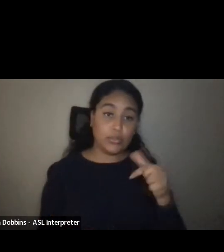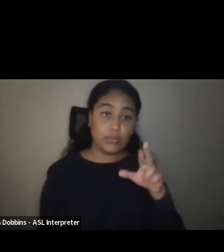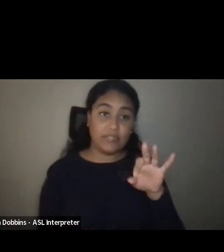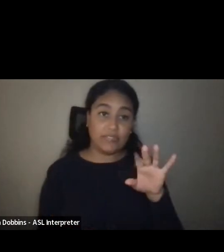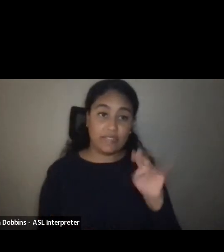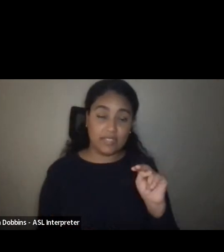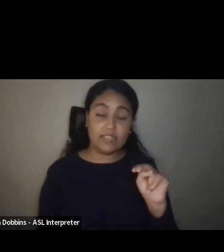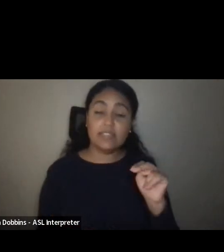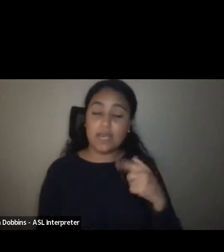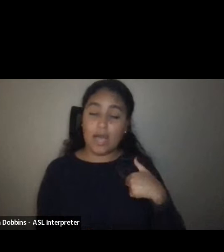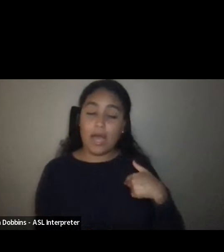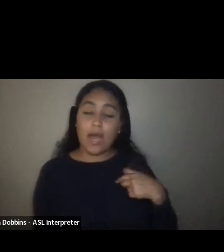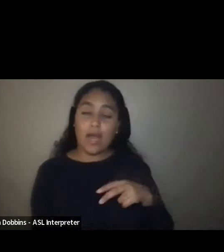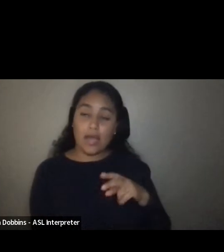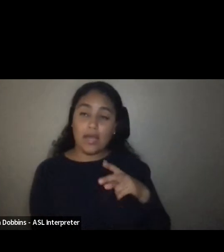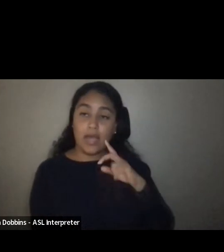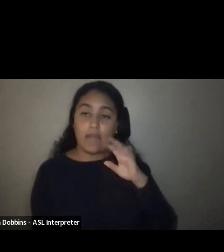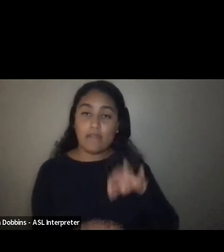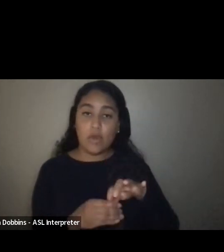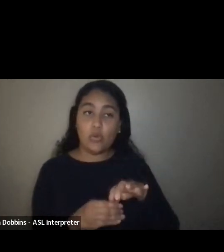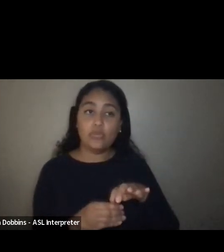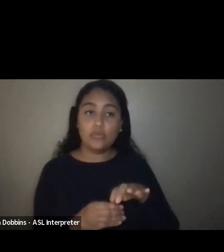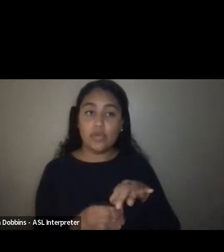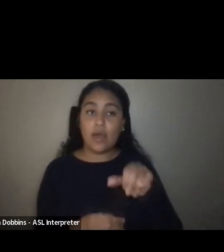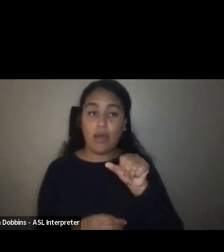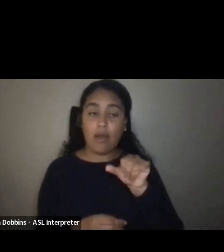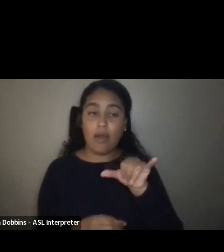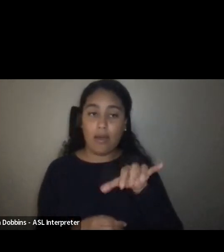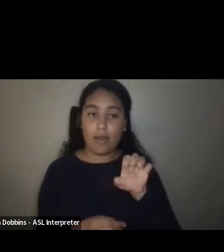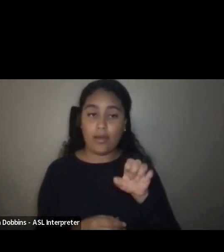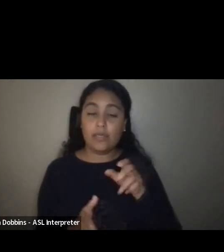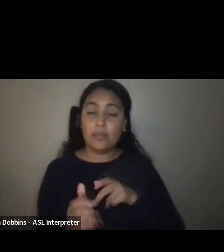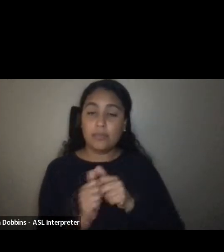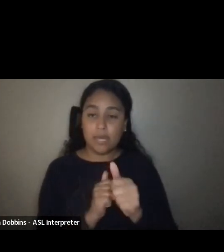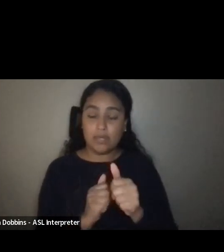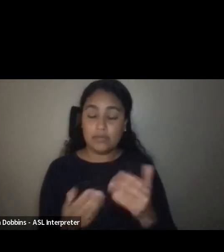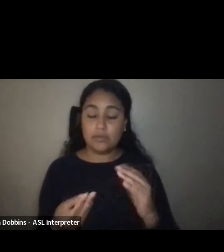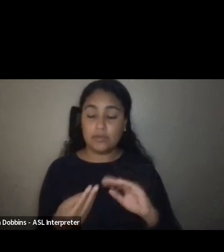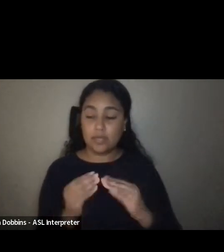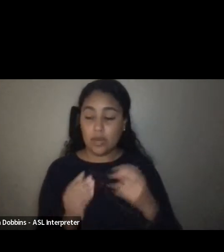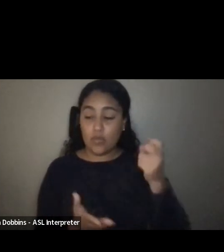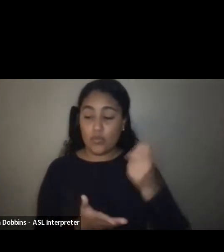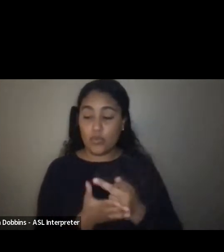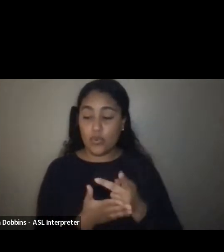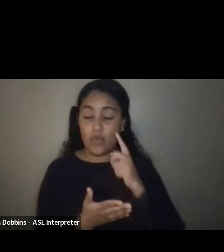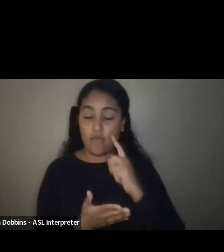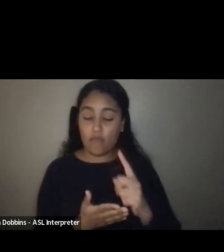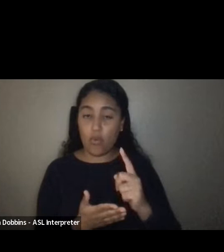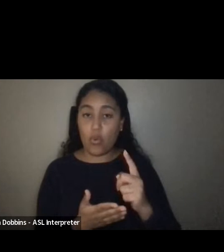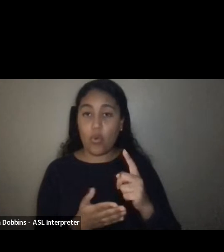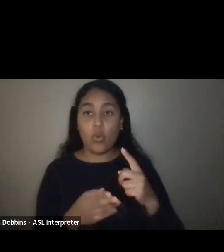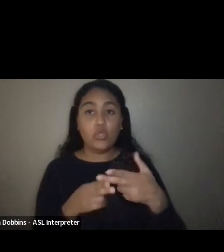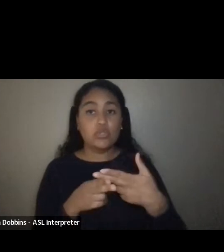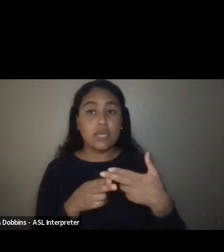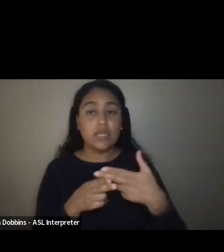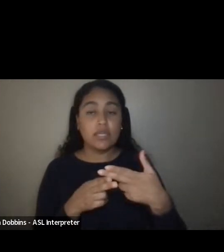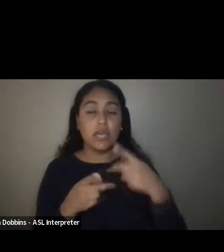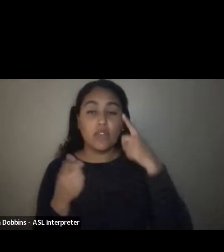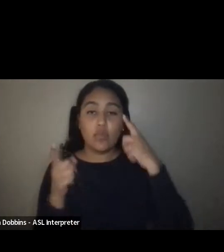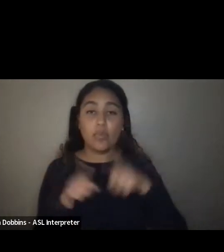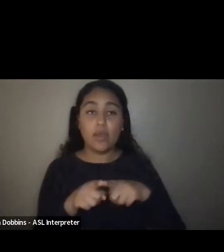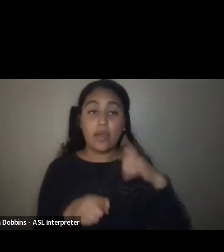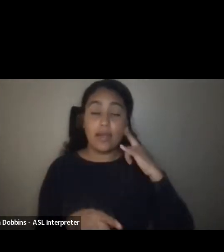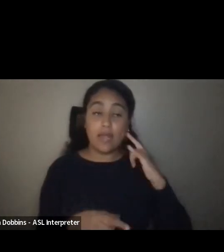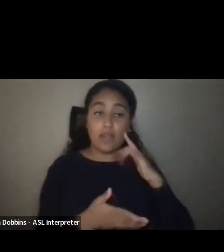Aye. And I vote aye. Motion passes. Item 4, approval of the tentative agreement between